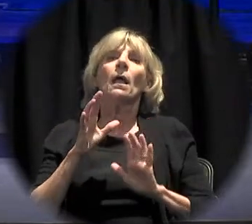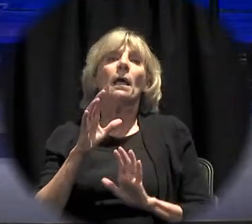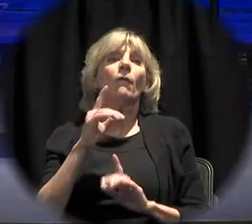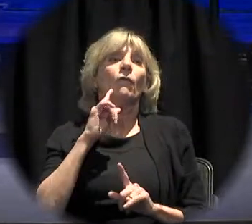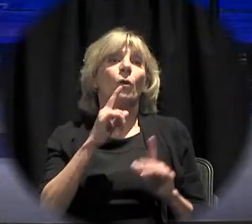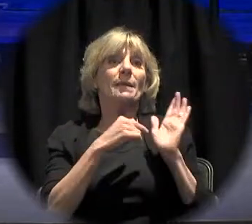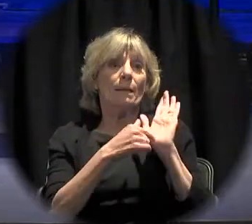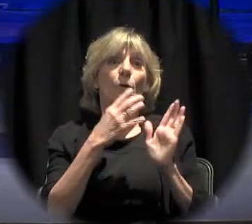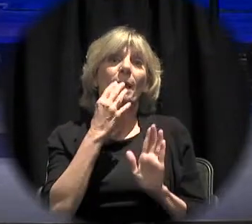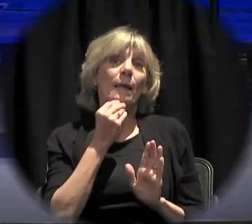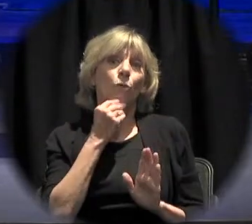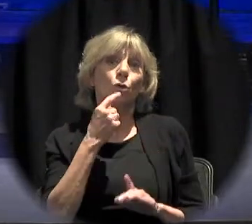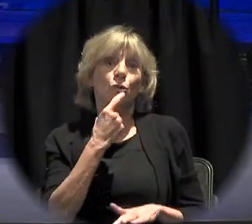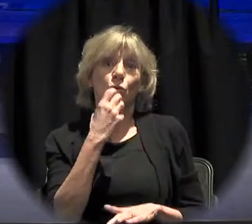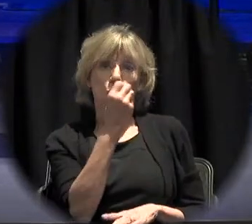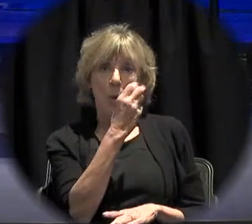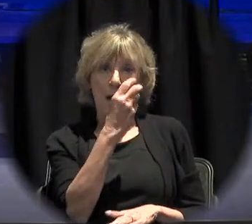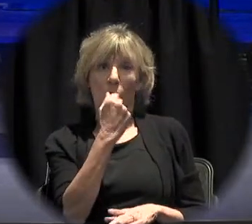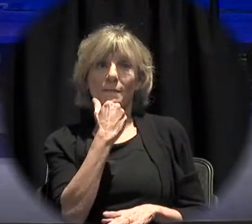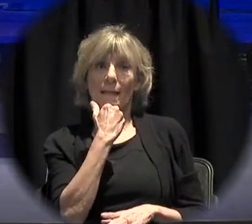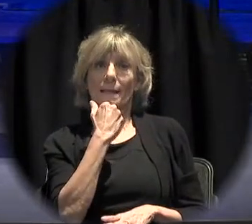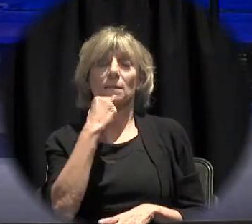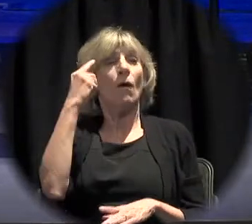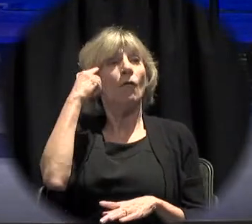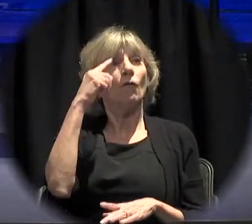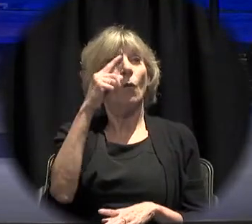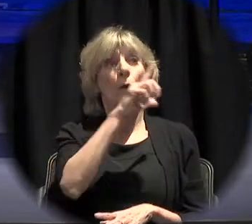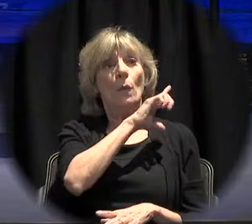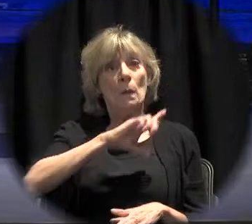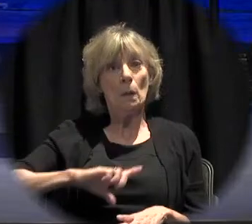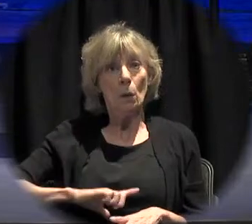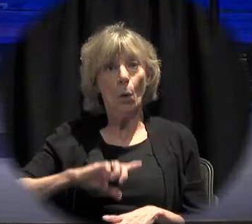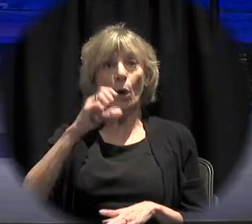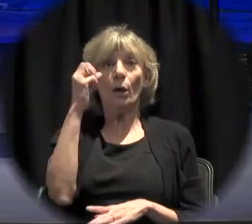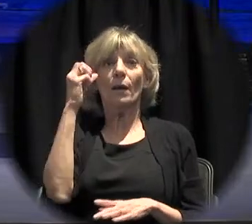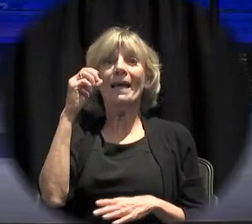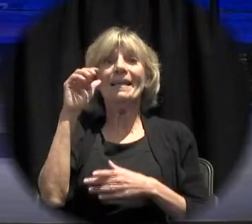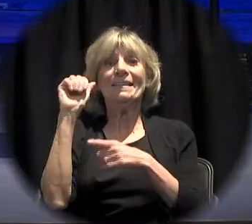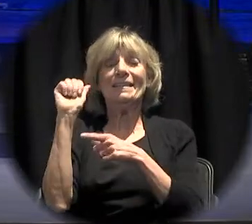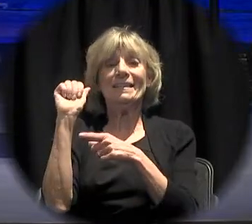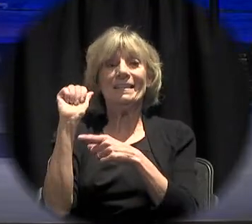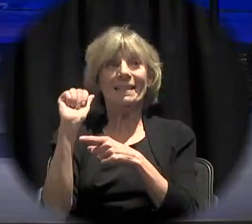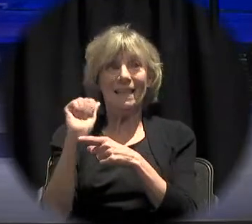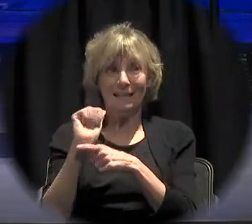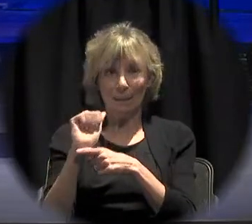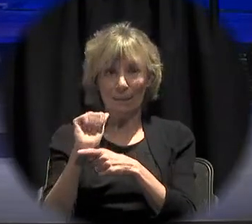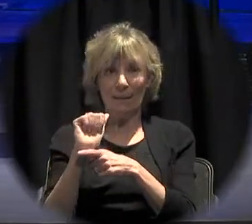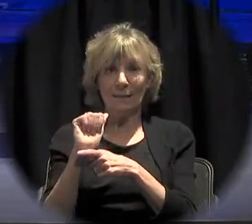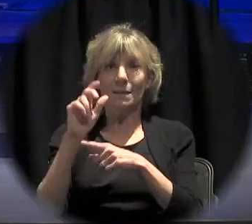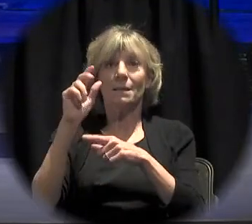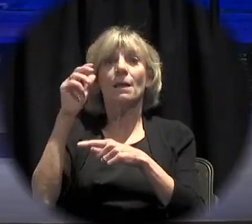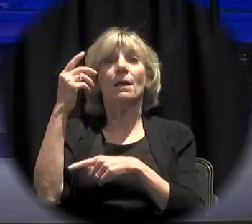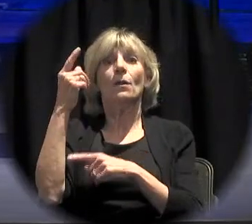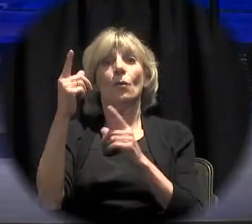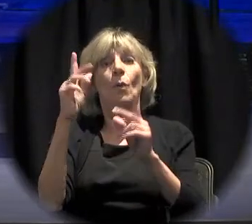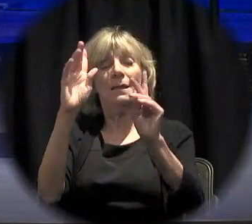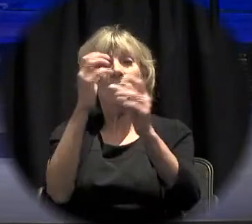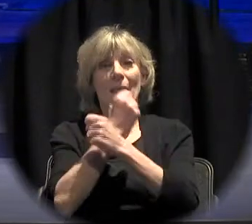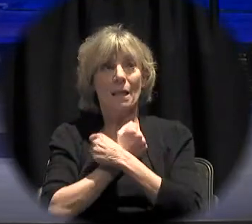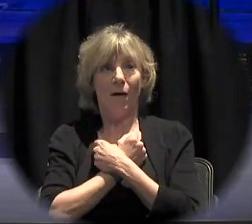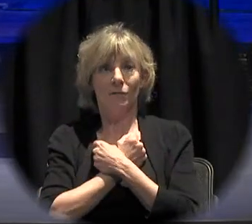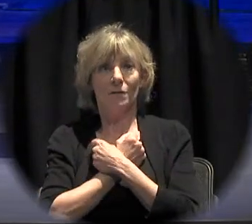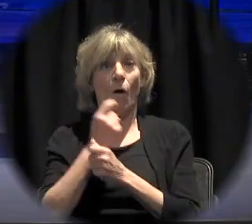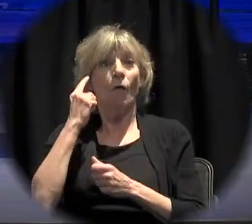in chapter 12. For the Lord disciplines the one he loves for our good, that he may share in his